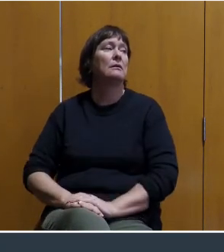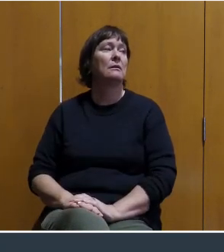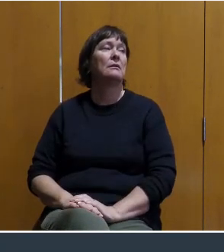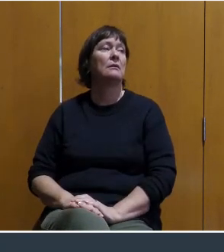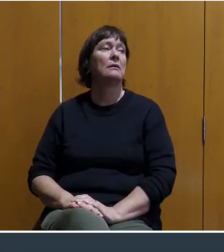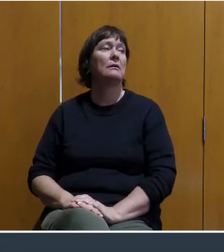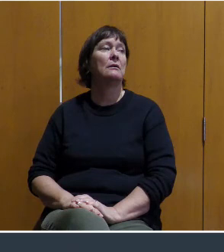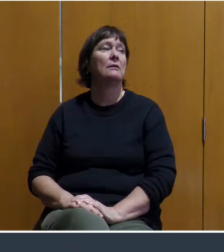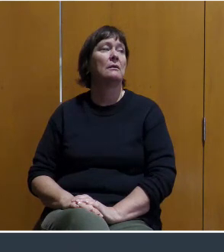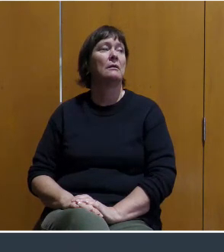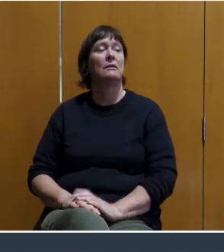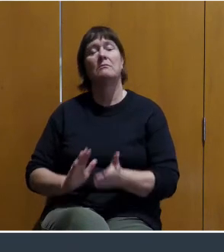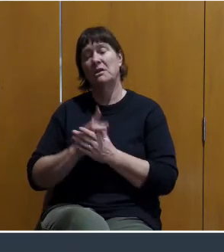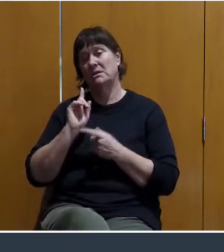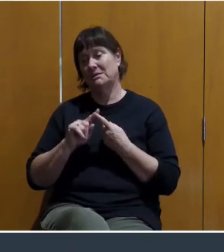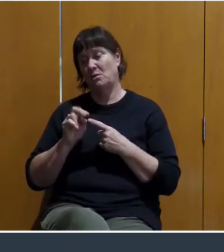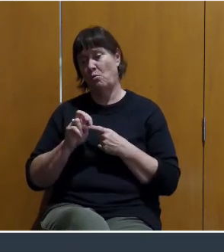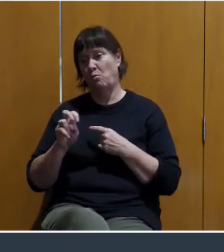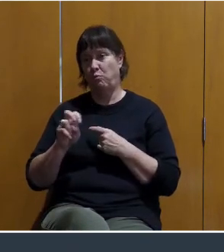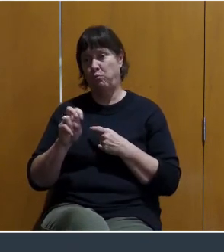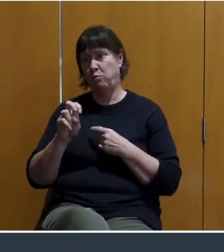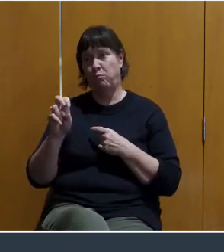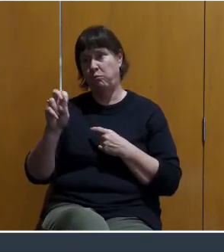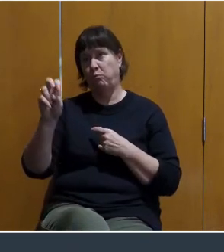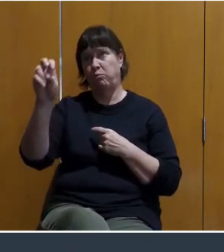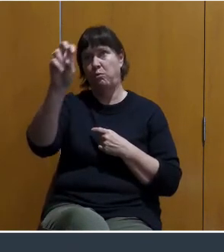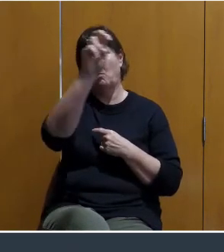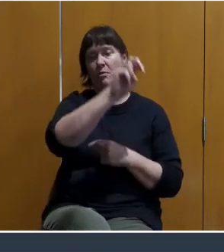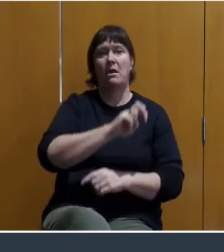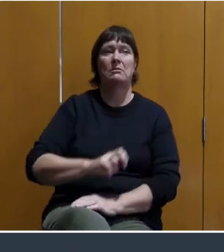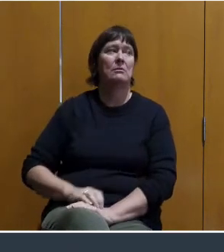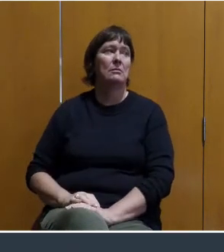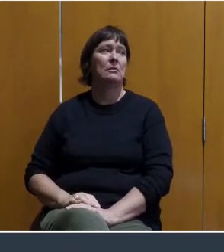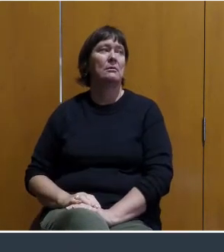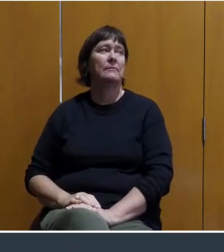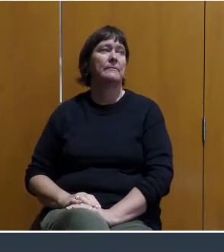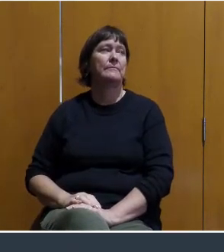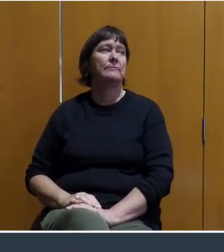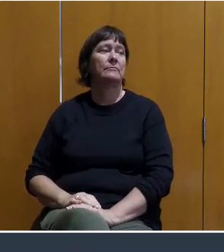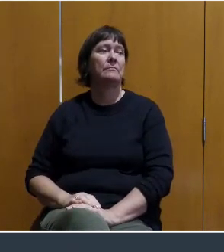connection through, yes, but not to the right-hand side. Right. Which is in the new map,